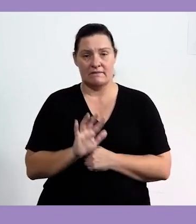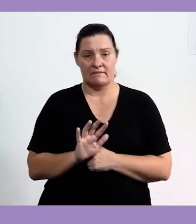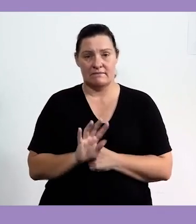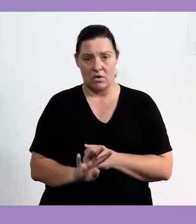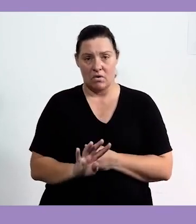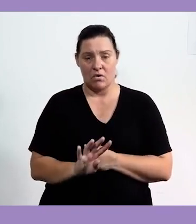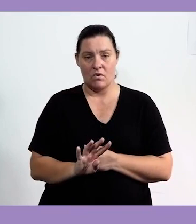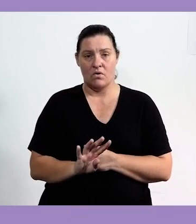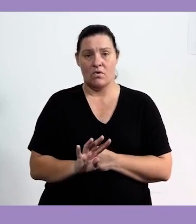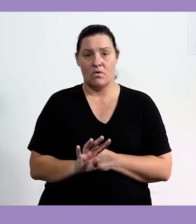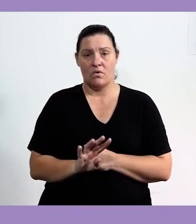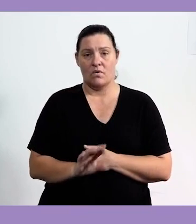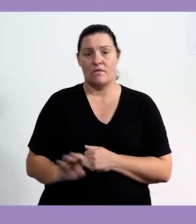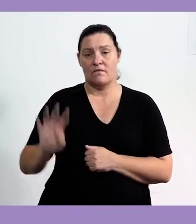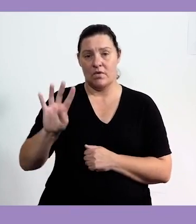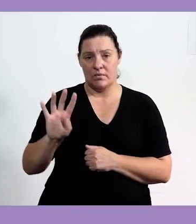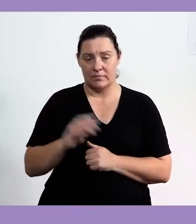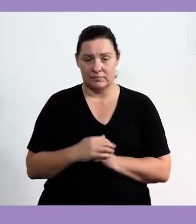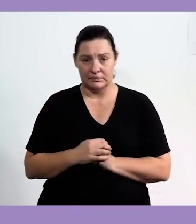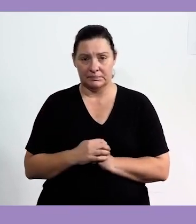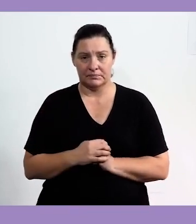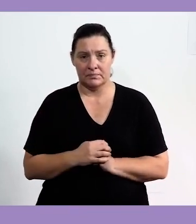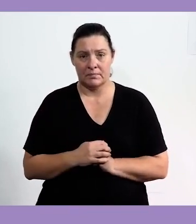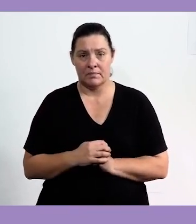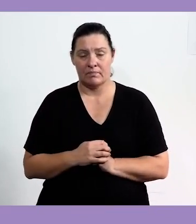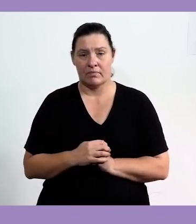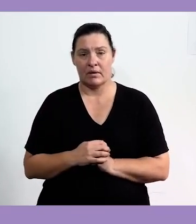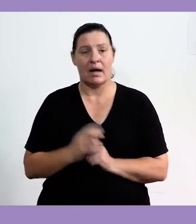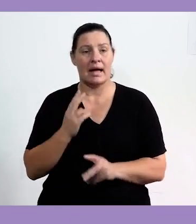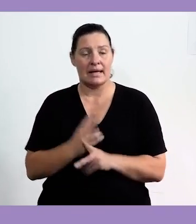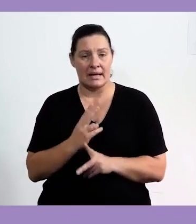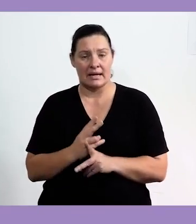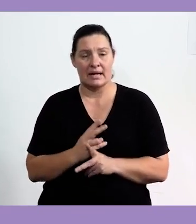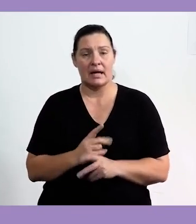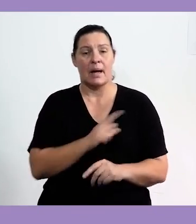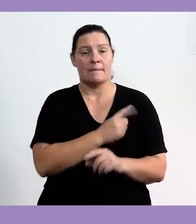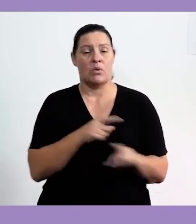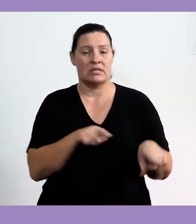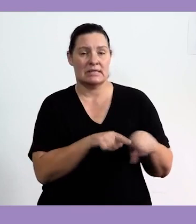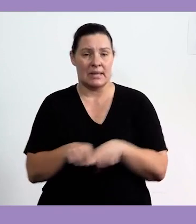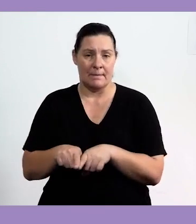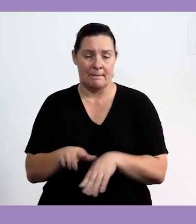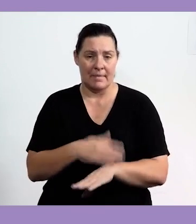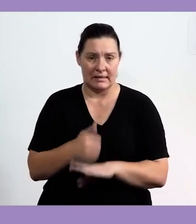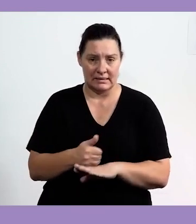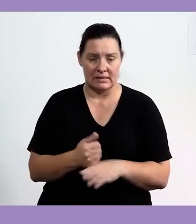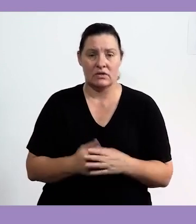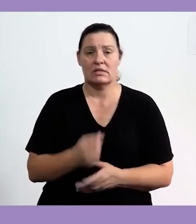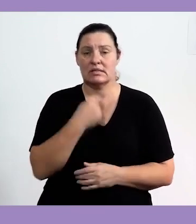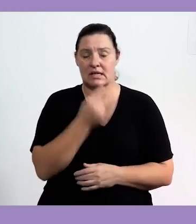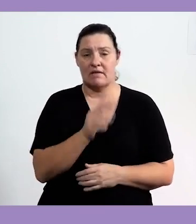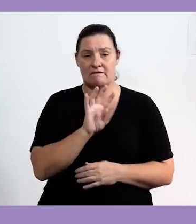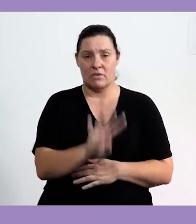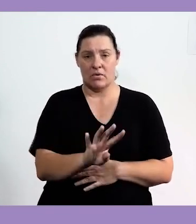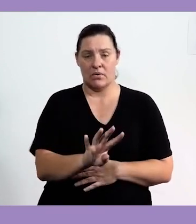by 4 raised to the exponent 4. So again, we have powers that have the same base. We are